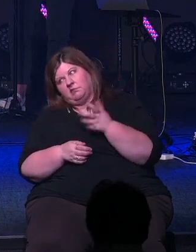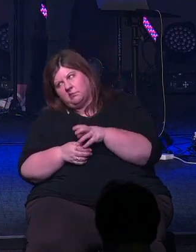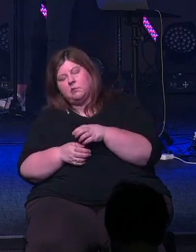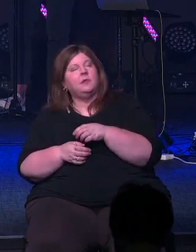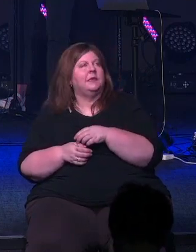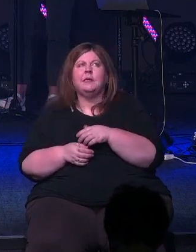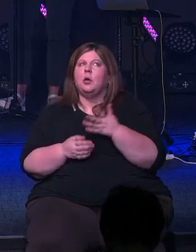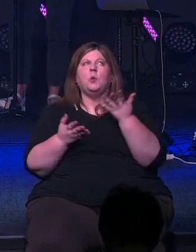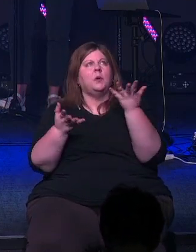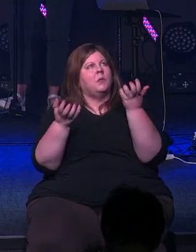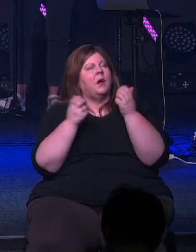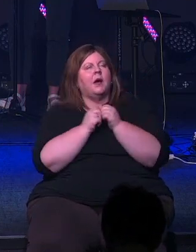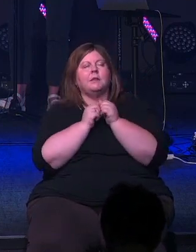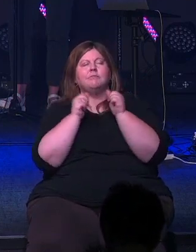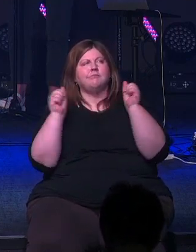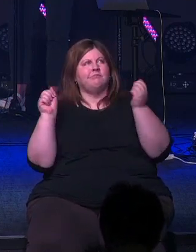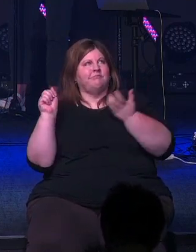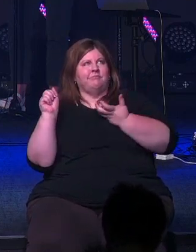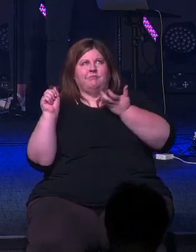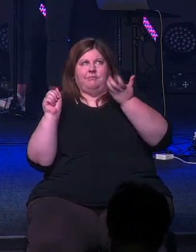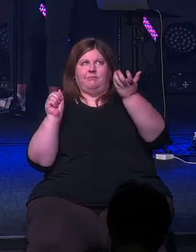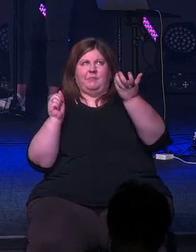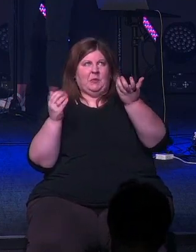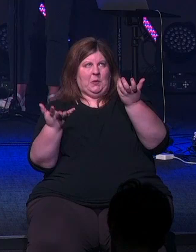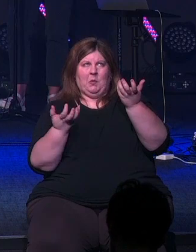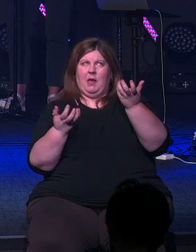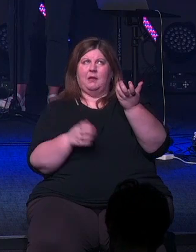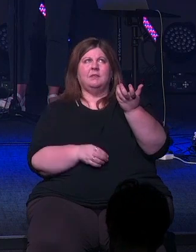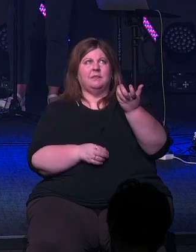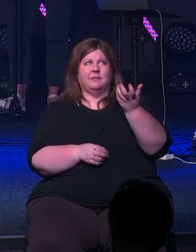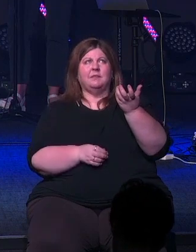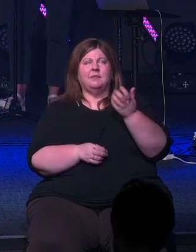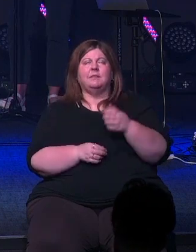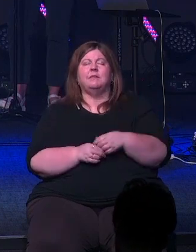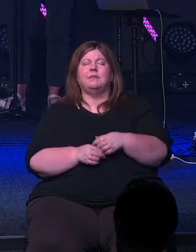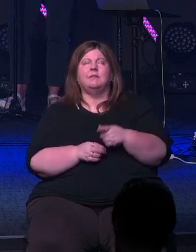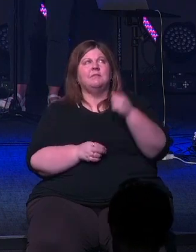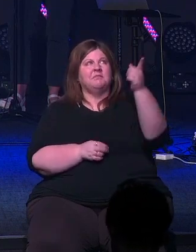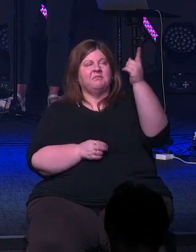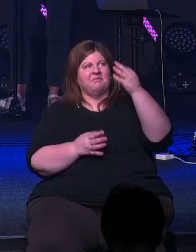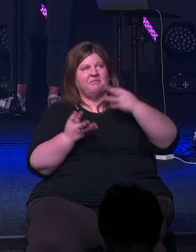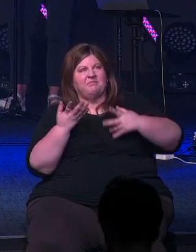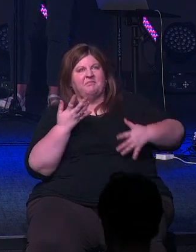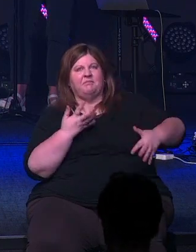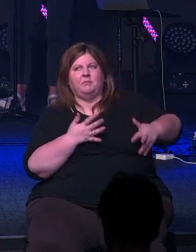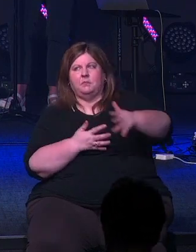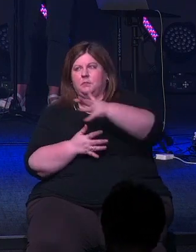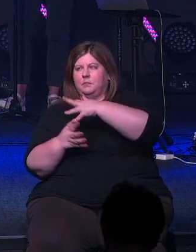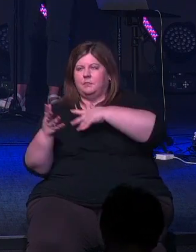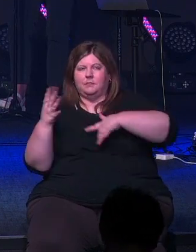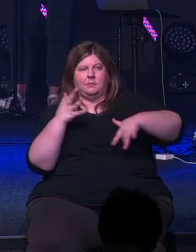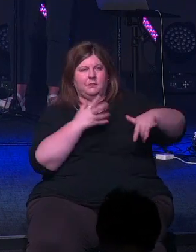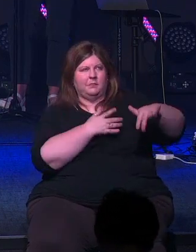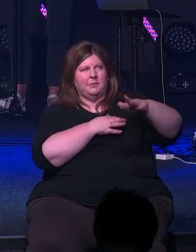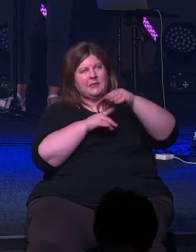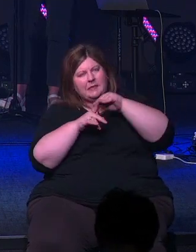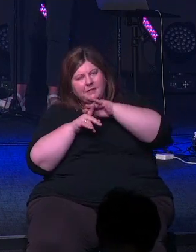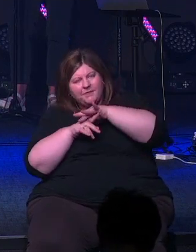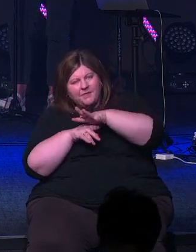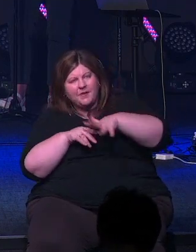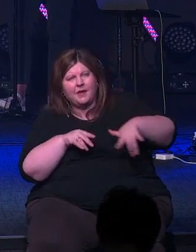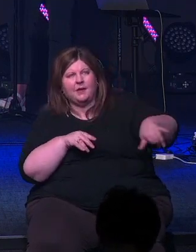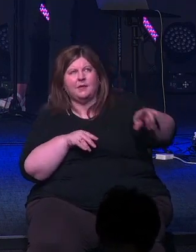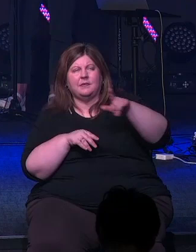want to surrender to you. So God, I just pray that you would move in all of us, that